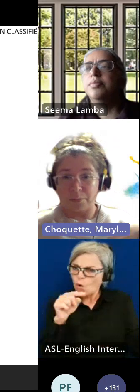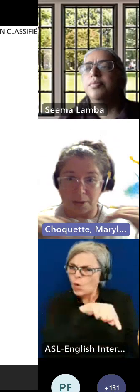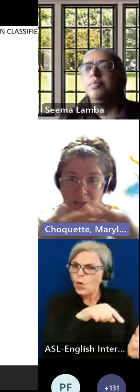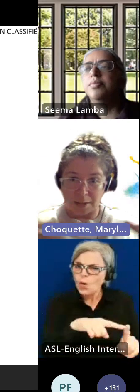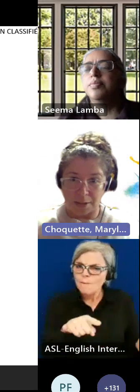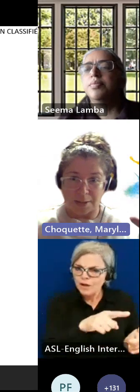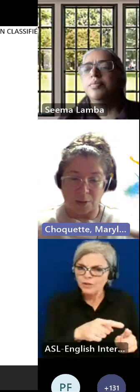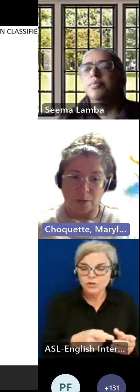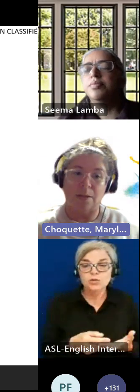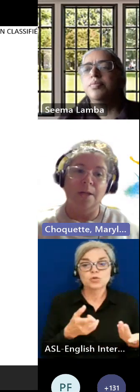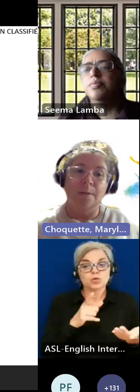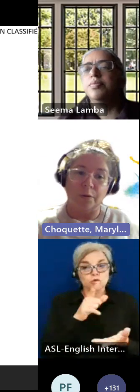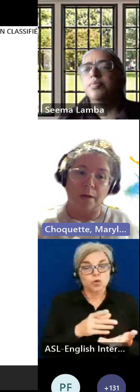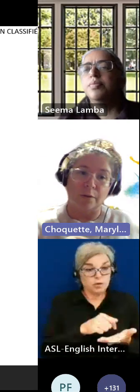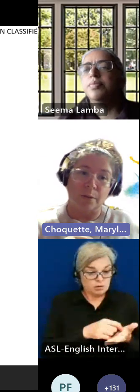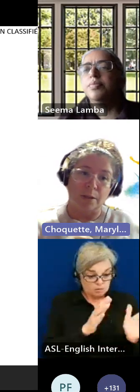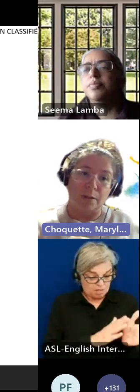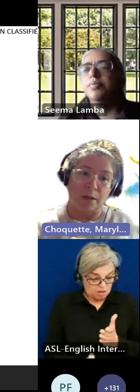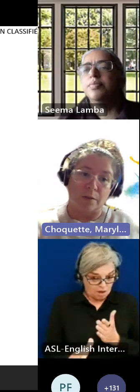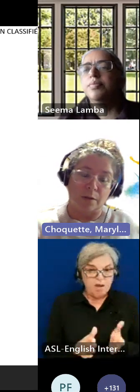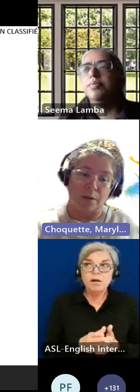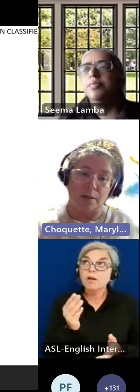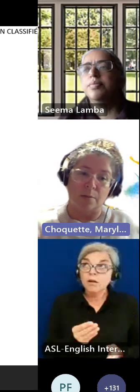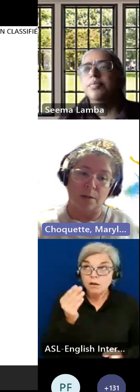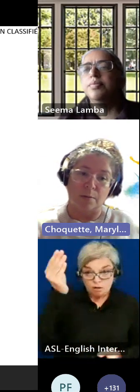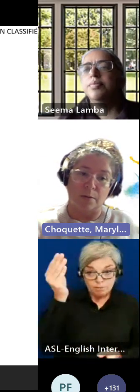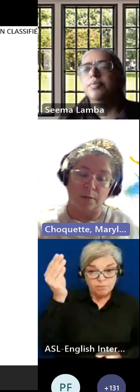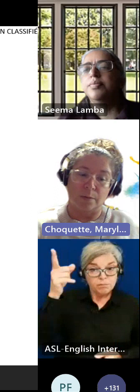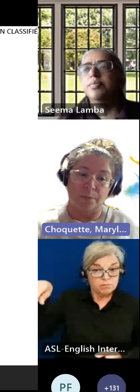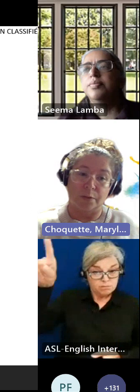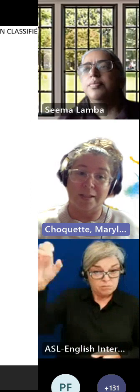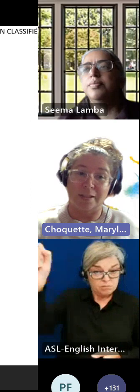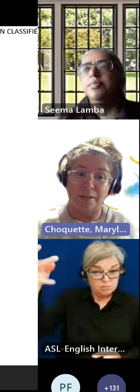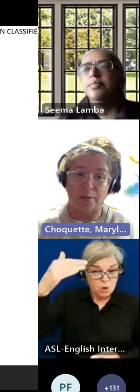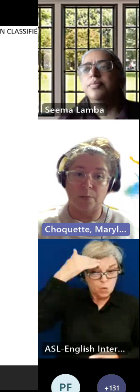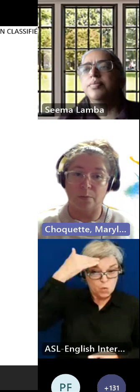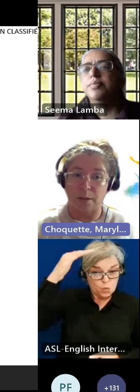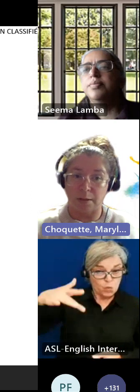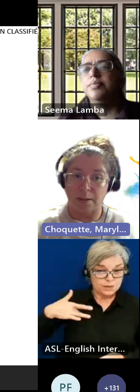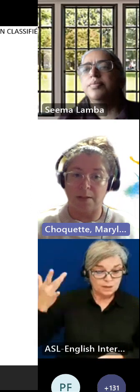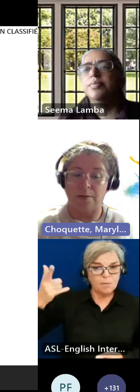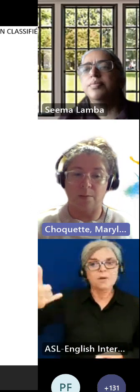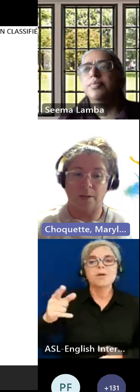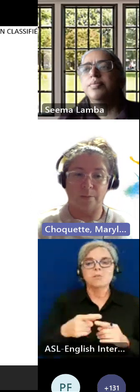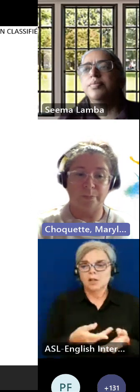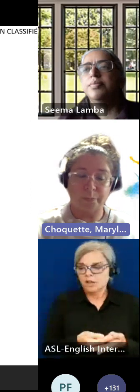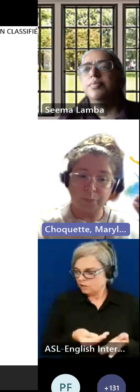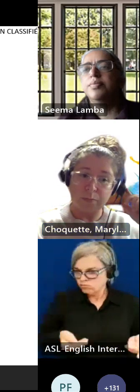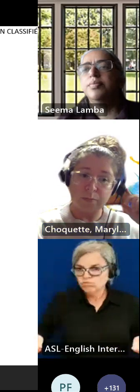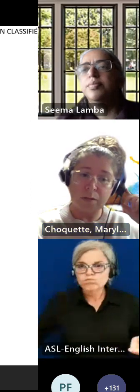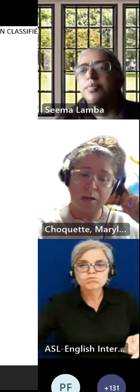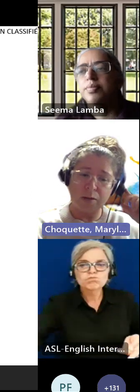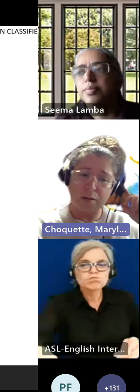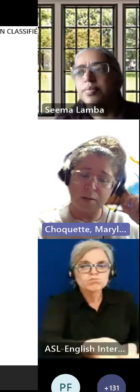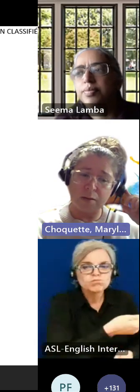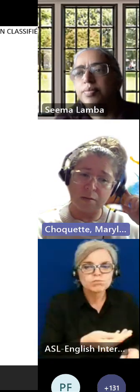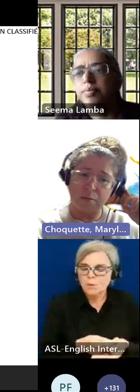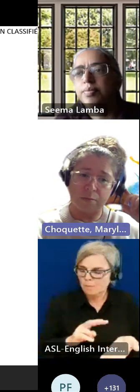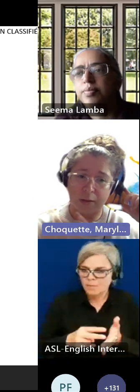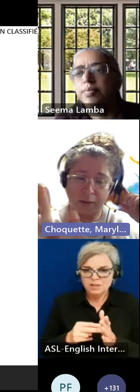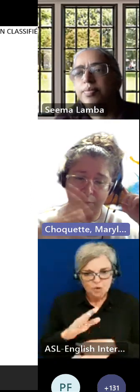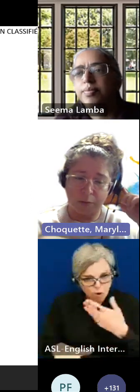it up and sideways. So everybody should have a look and be able to discuss what's in the plan. I'll